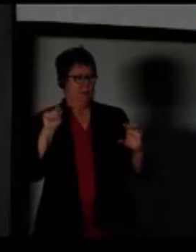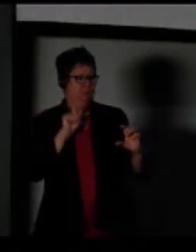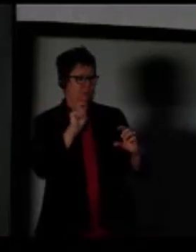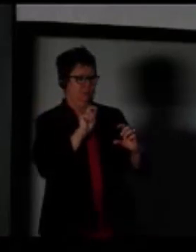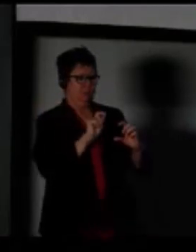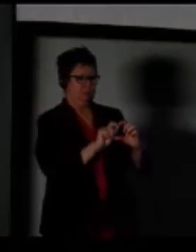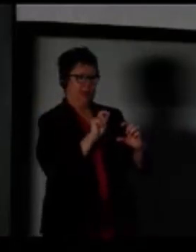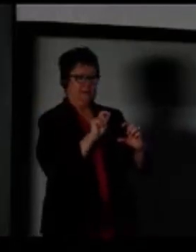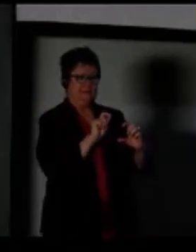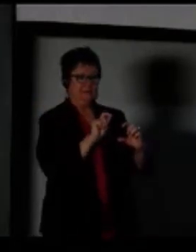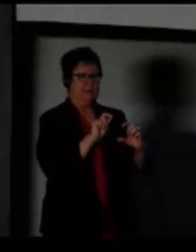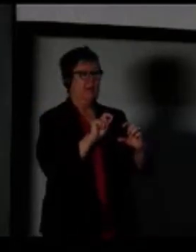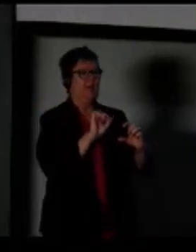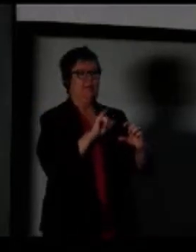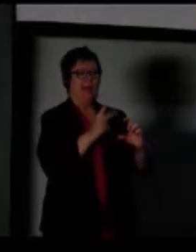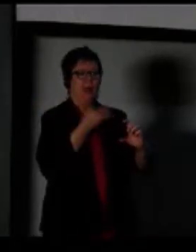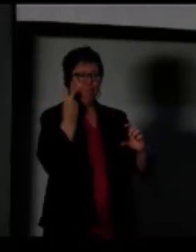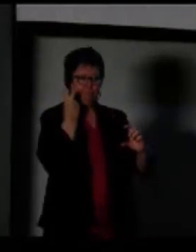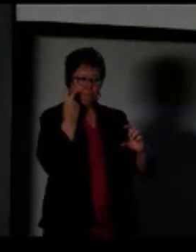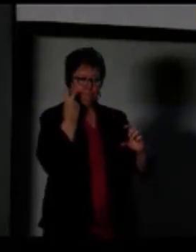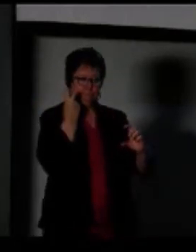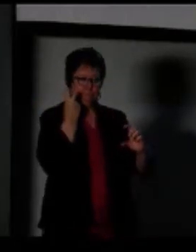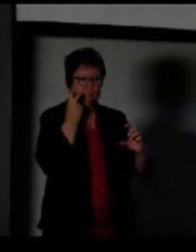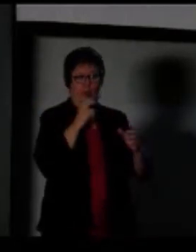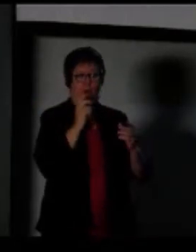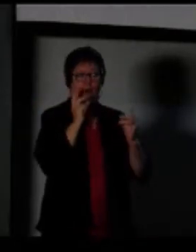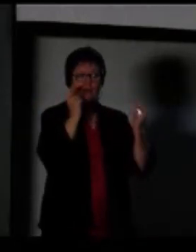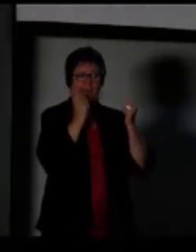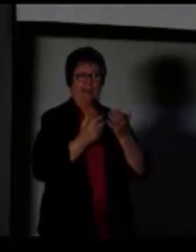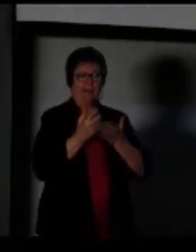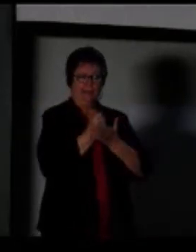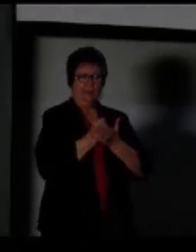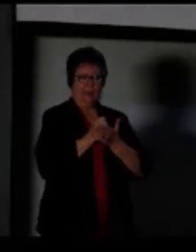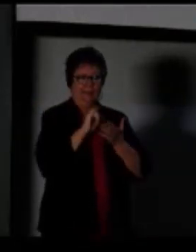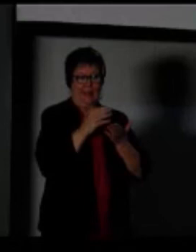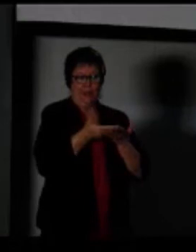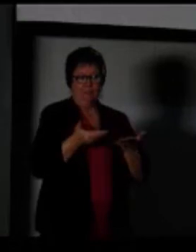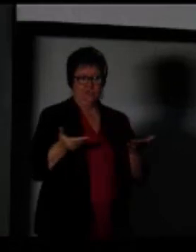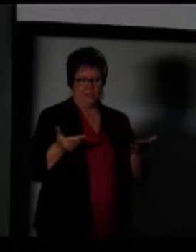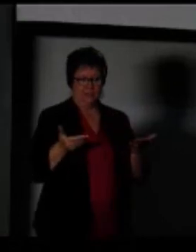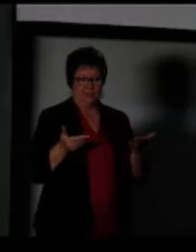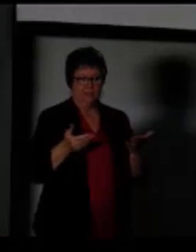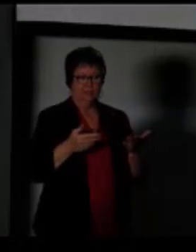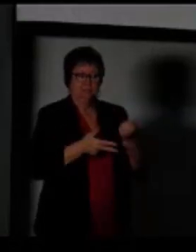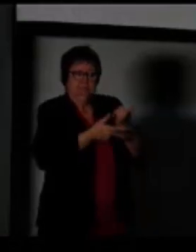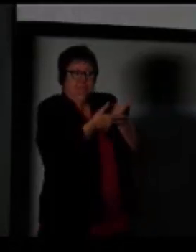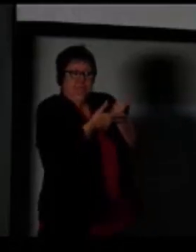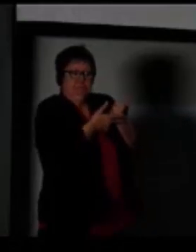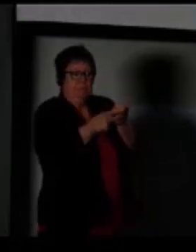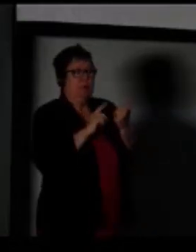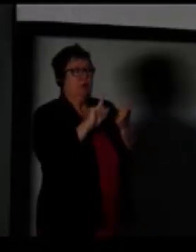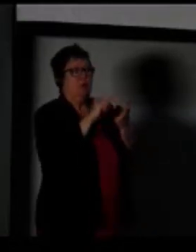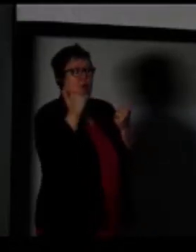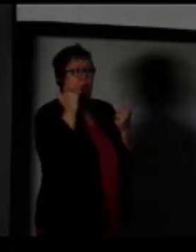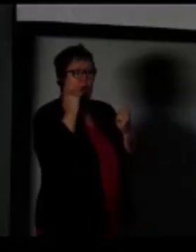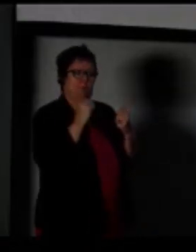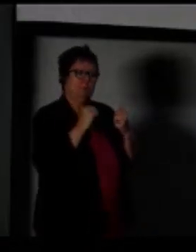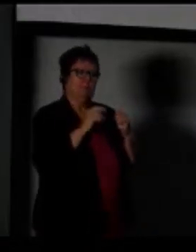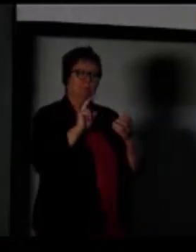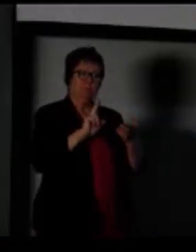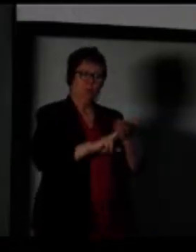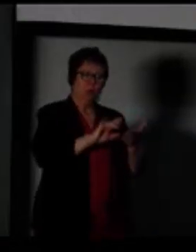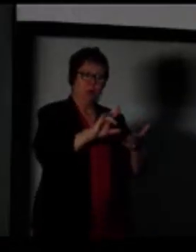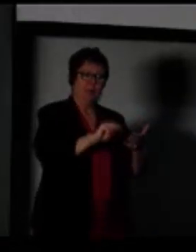you've automatically collect that object, which you can then refer to after you go home and log in on